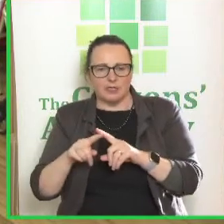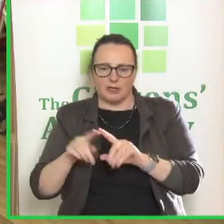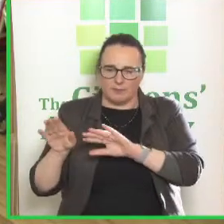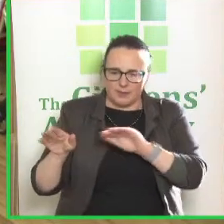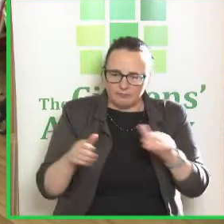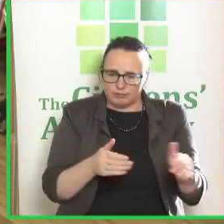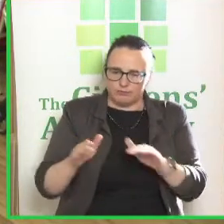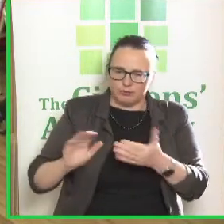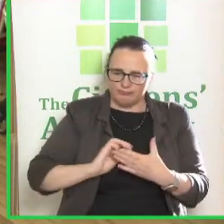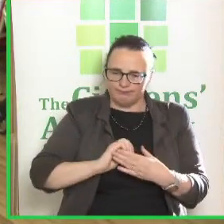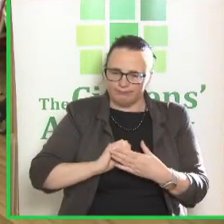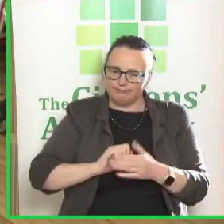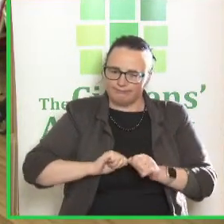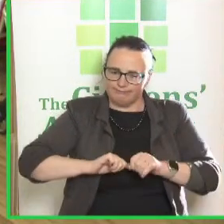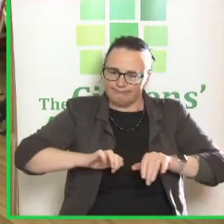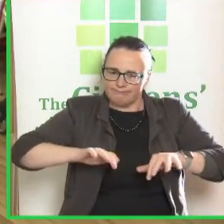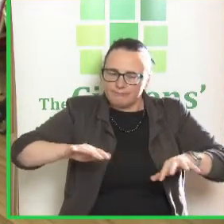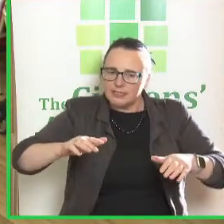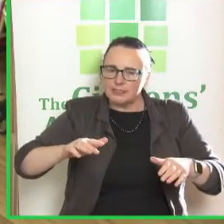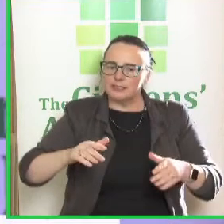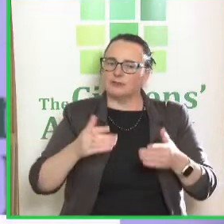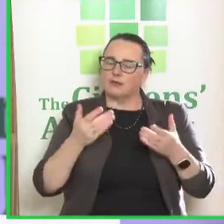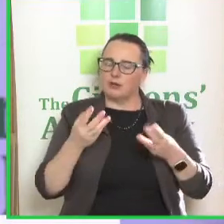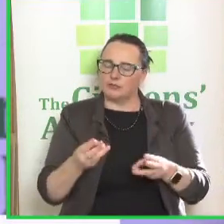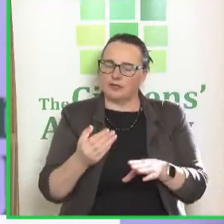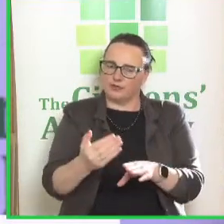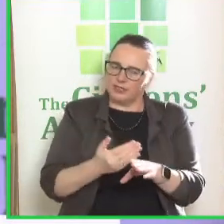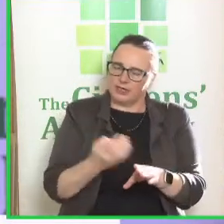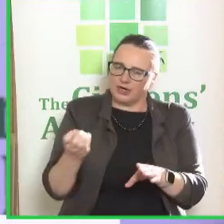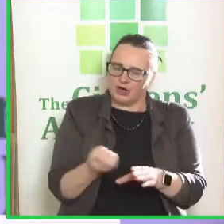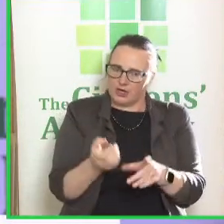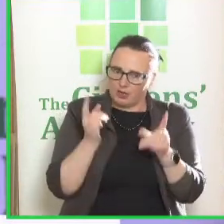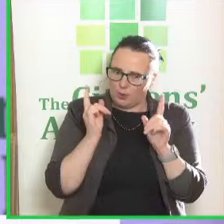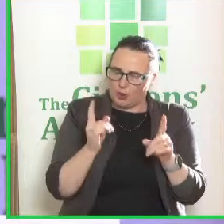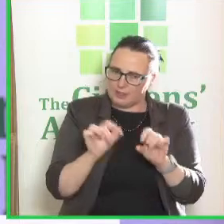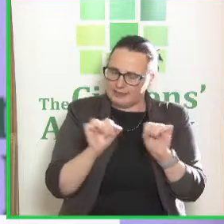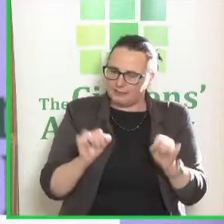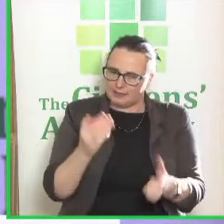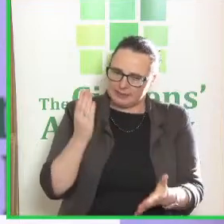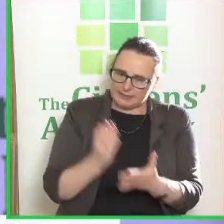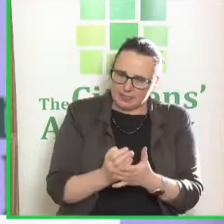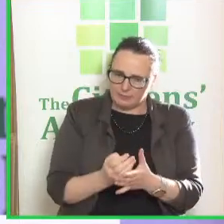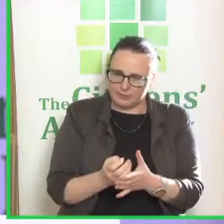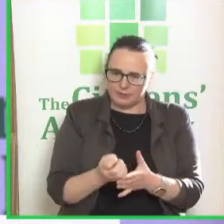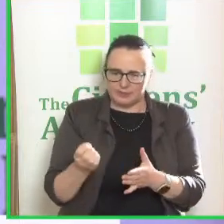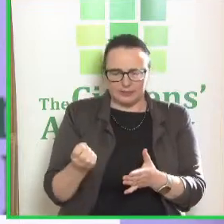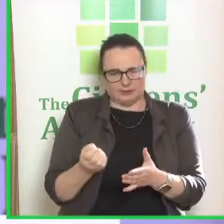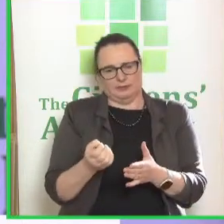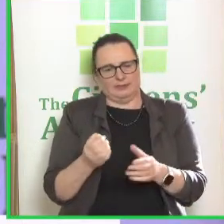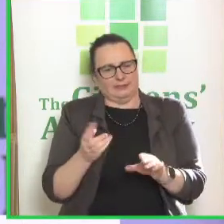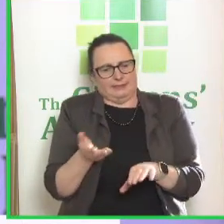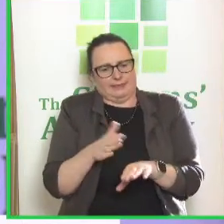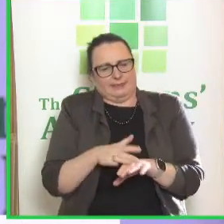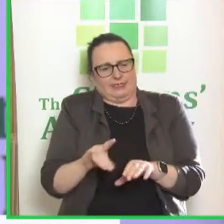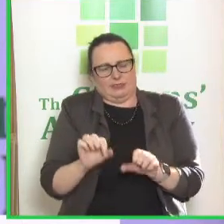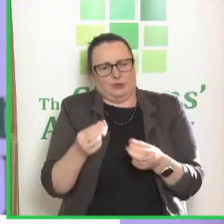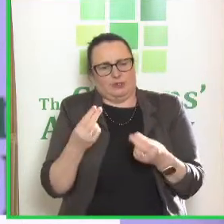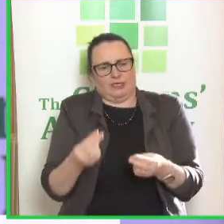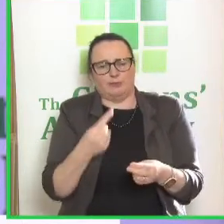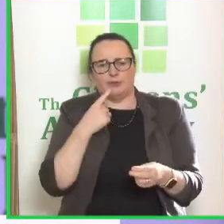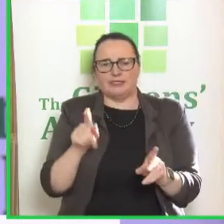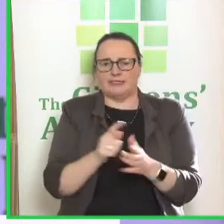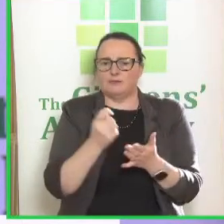we're investing in the early warning system to help prevent needless deaths. But we must also be realistic in how